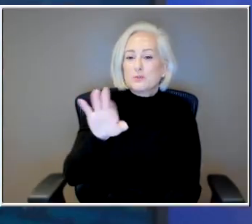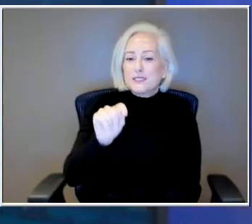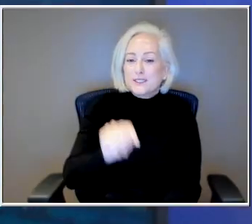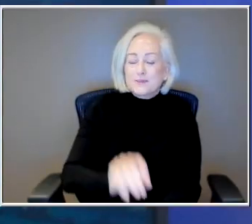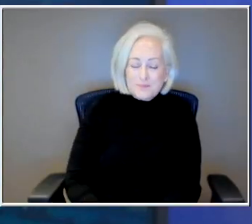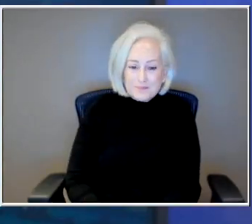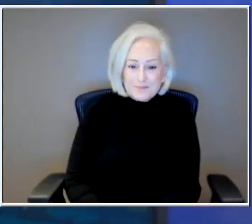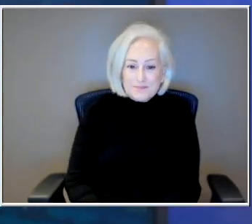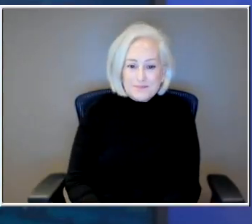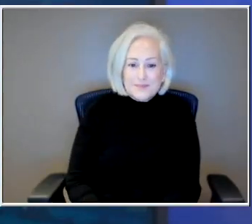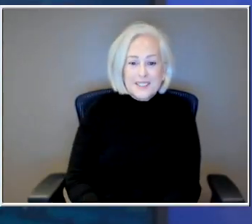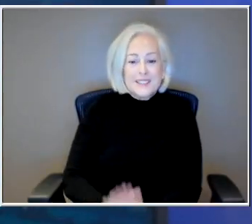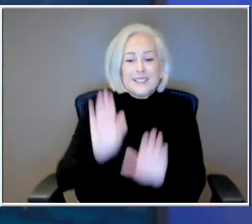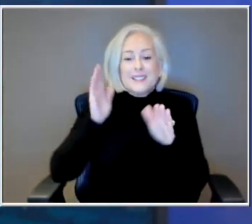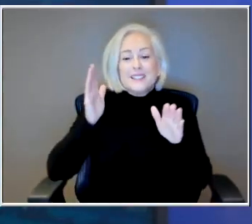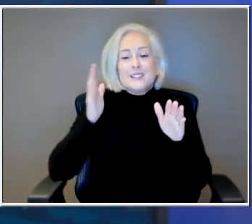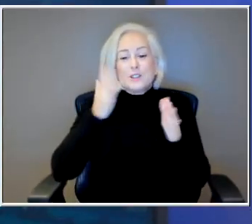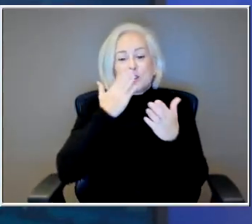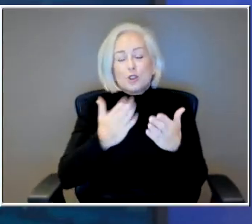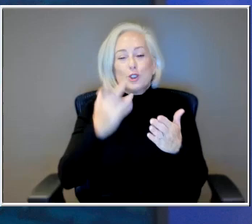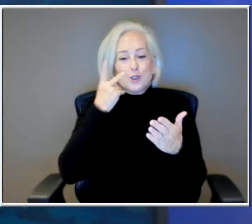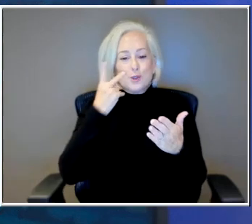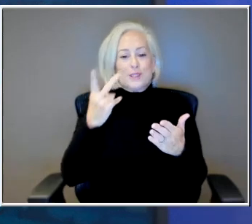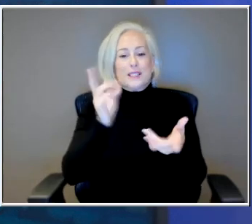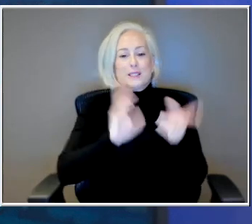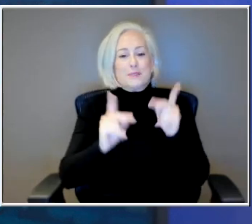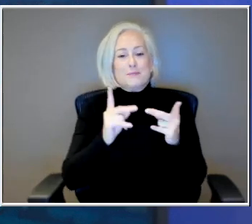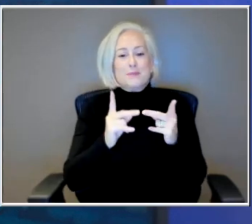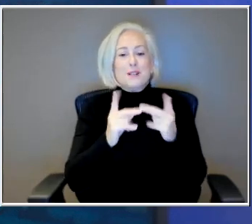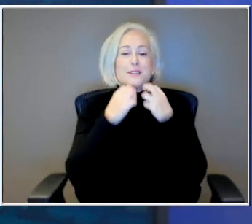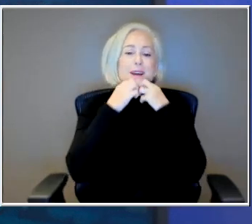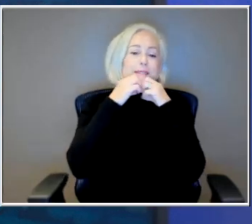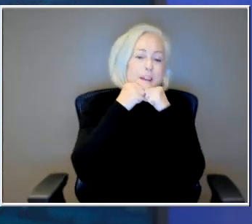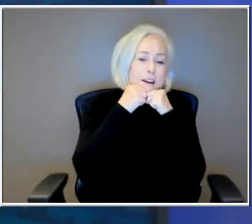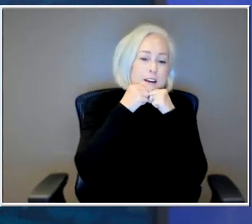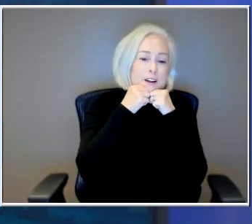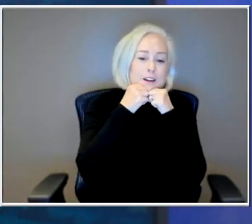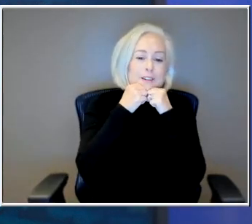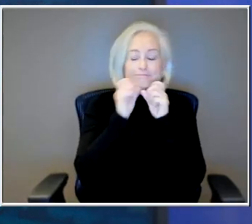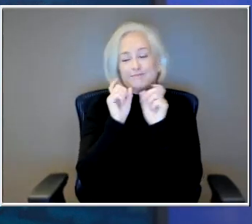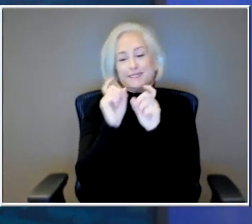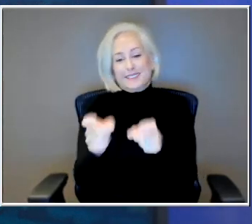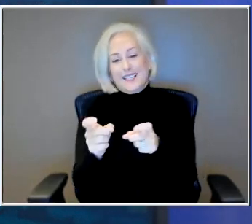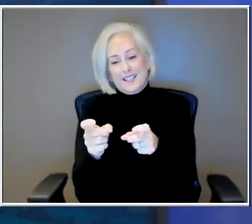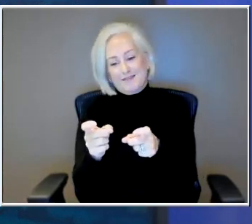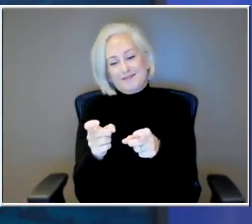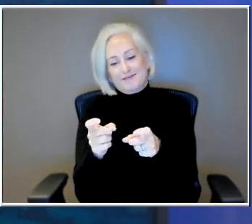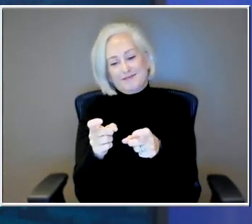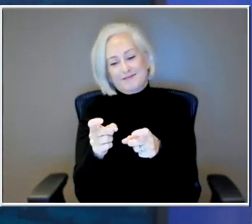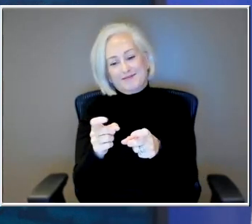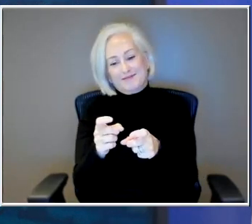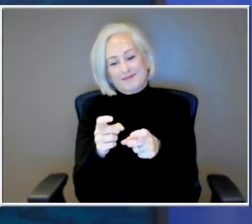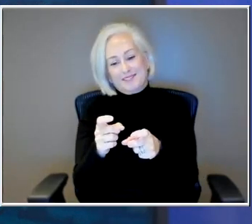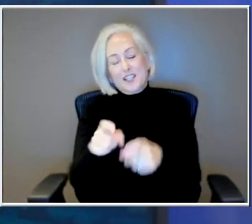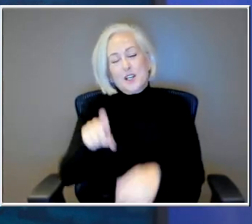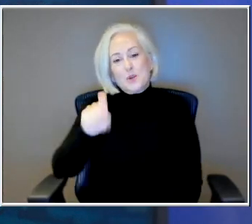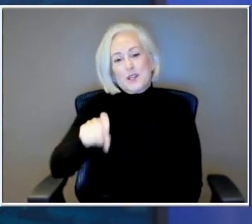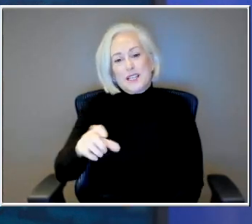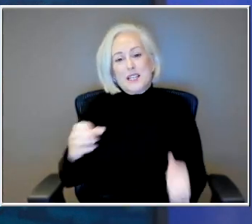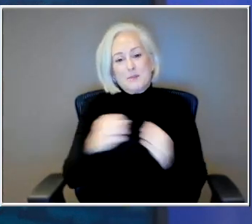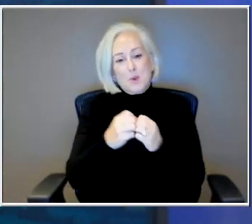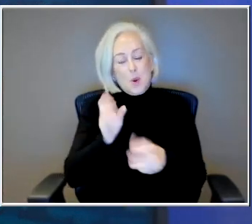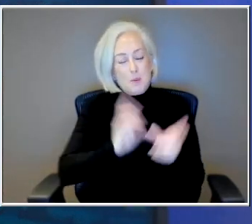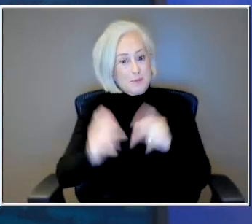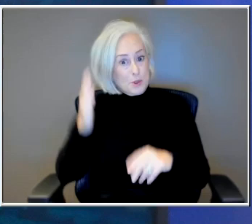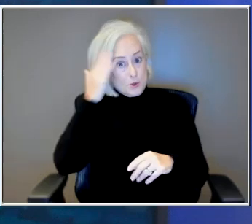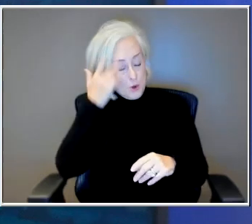that people that care, give, donate, and we just need more people to know that you can do